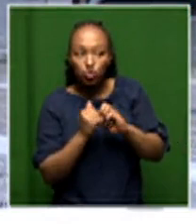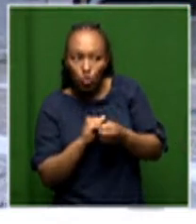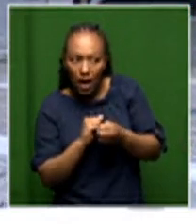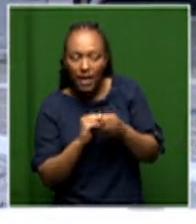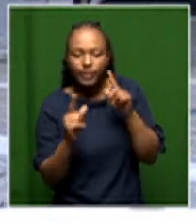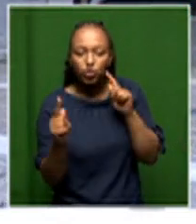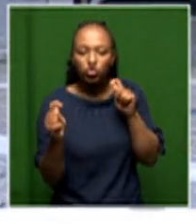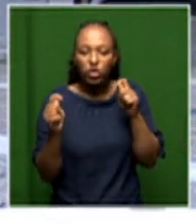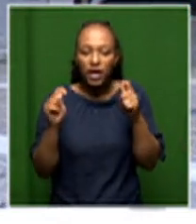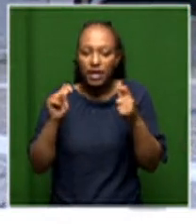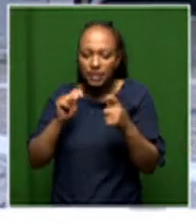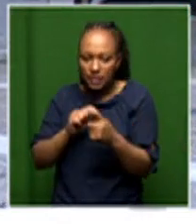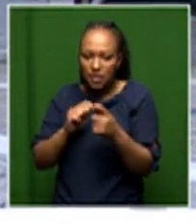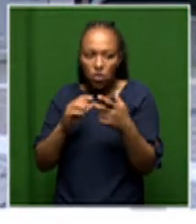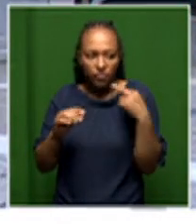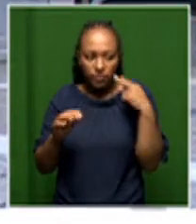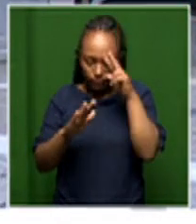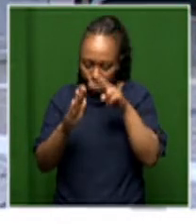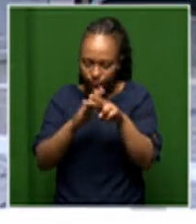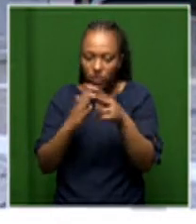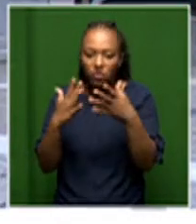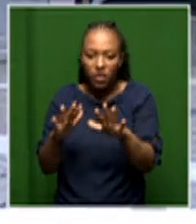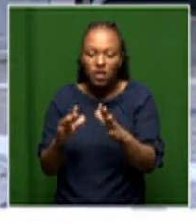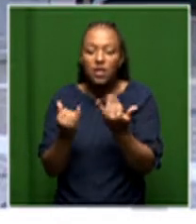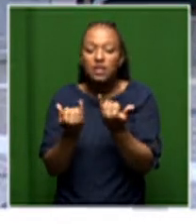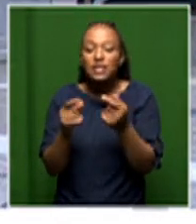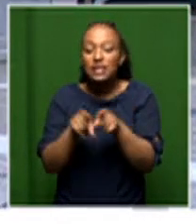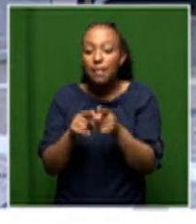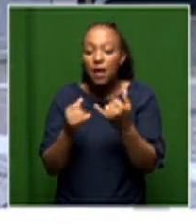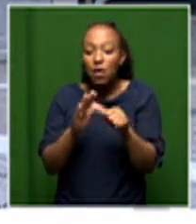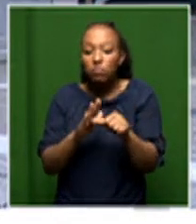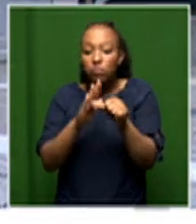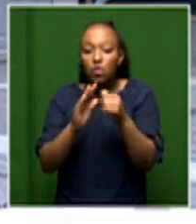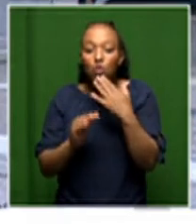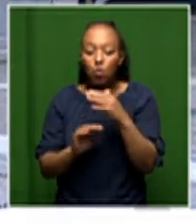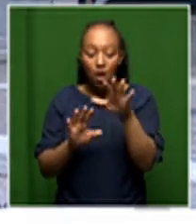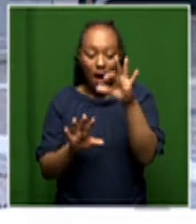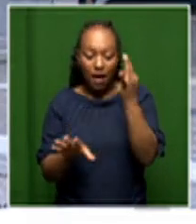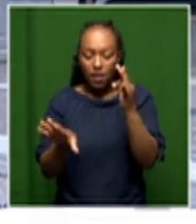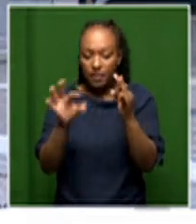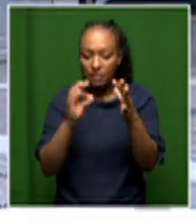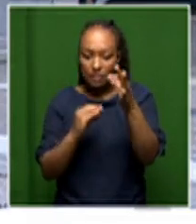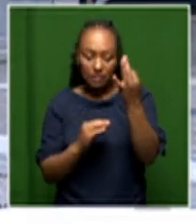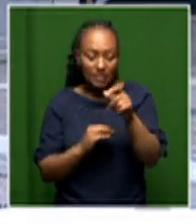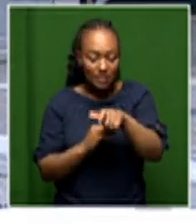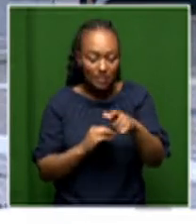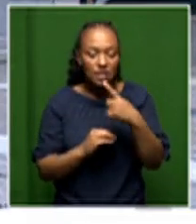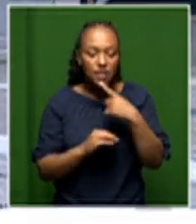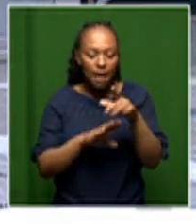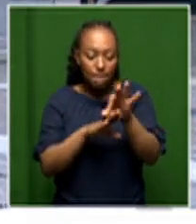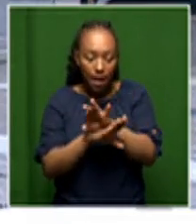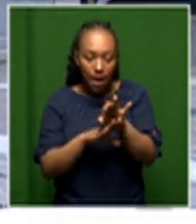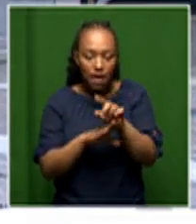and change the trajectory that we've been on thus far. And of course, the key thing that analysts are saying is that this plan has